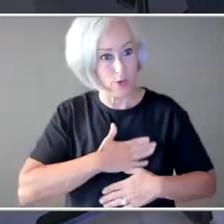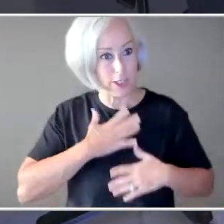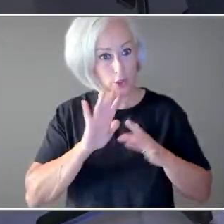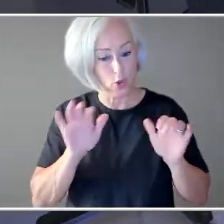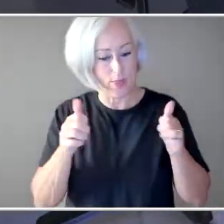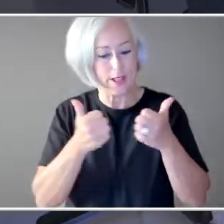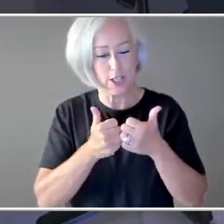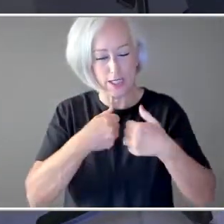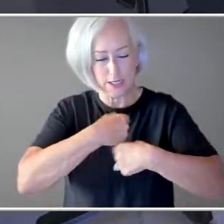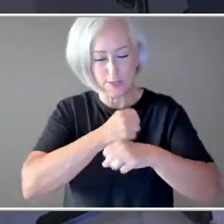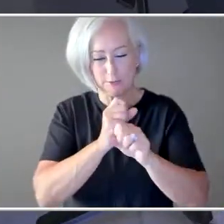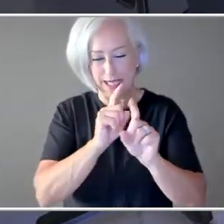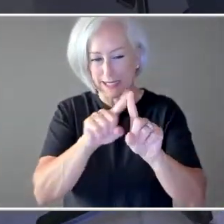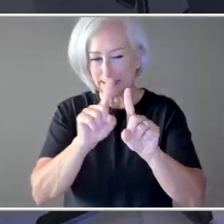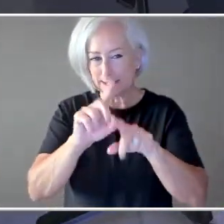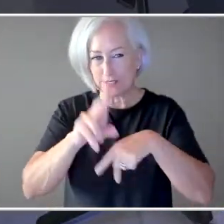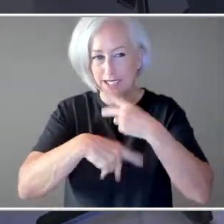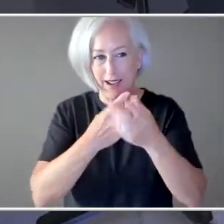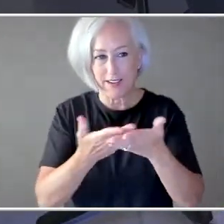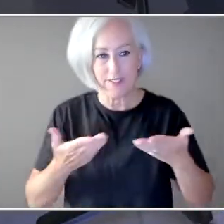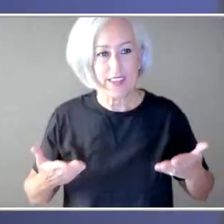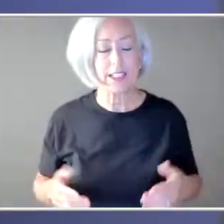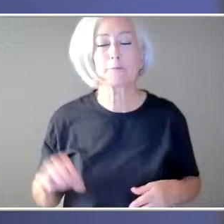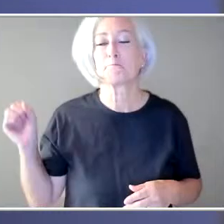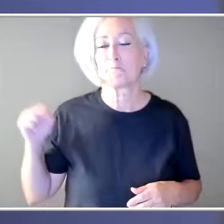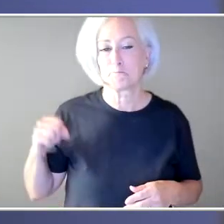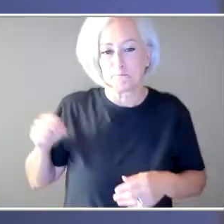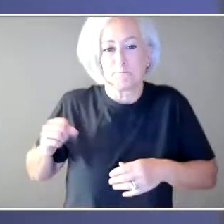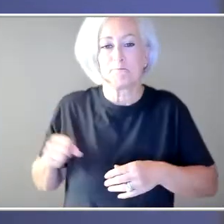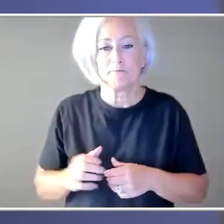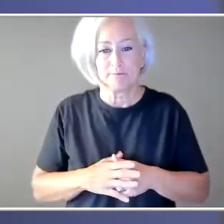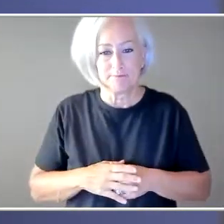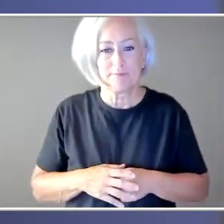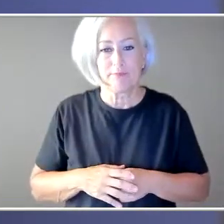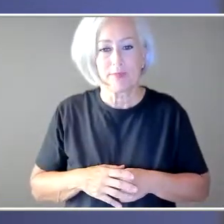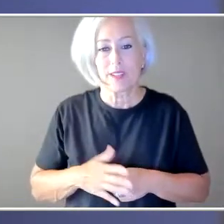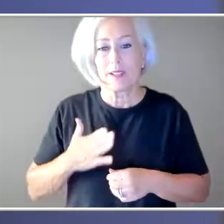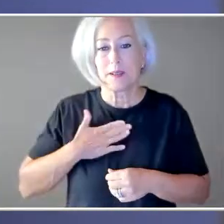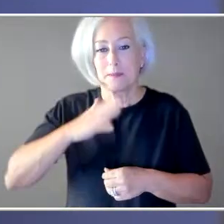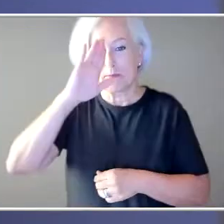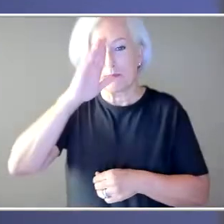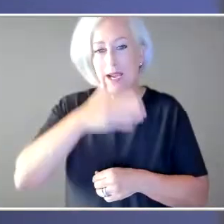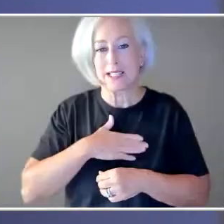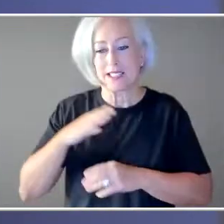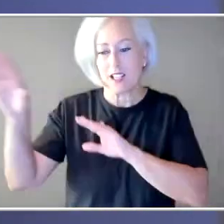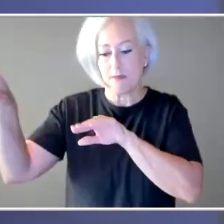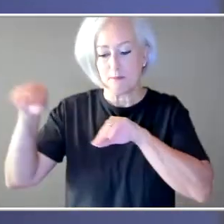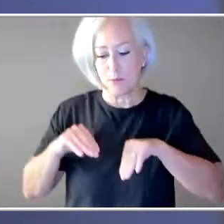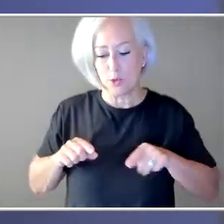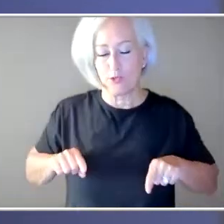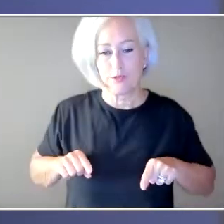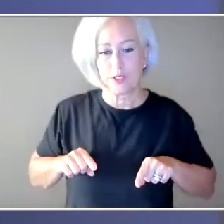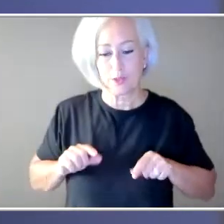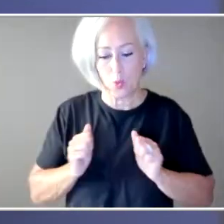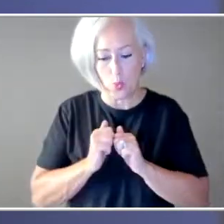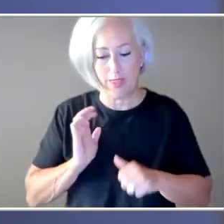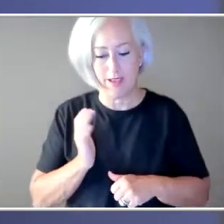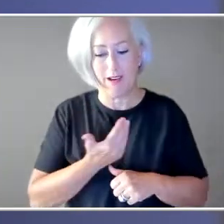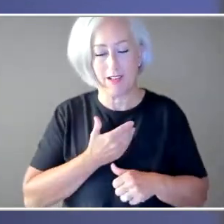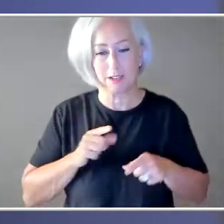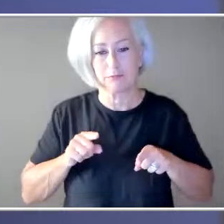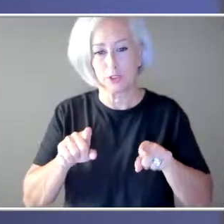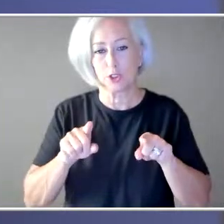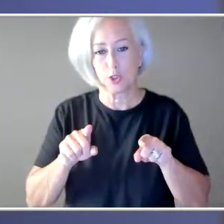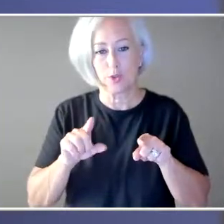taste? Yes. Have you kind of, okay. Yes, and our son moved back in with us during COVID, and he, of course,